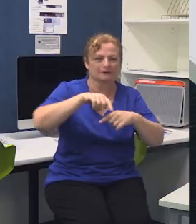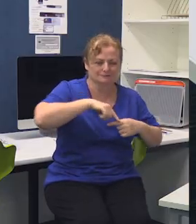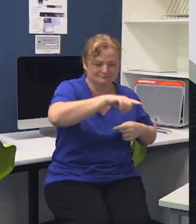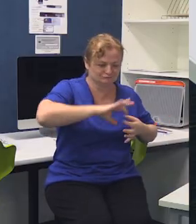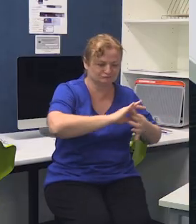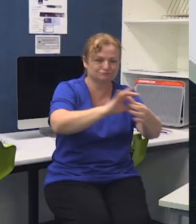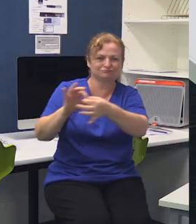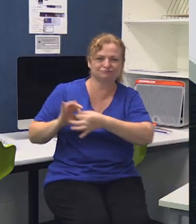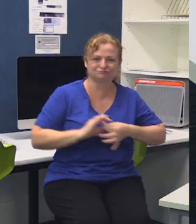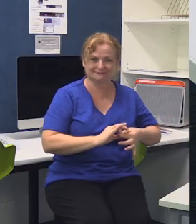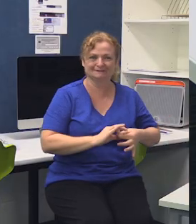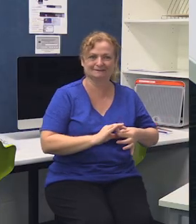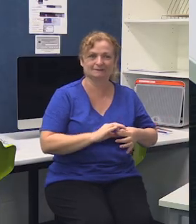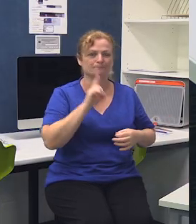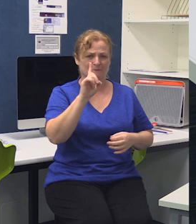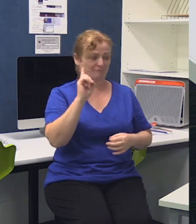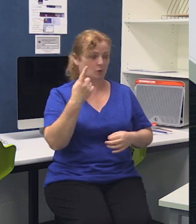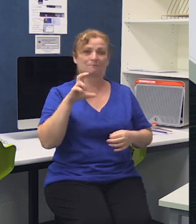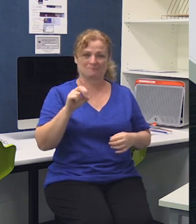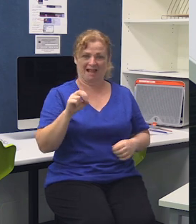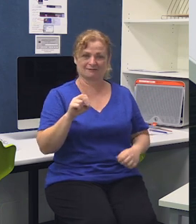going to take a little battery pack,